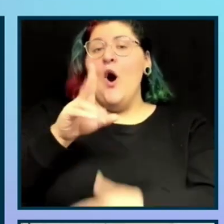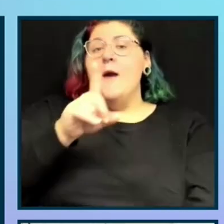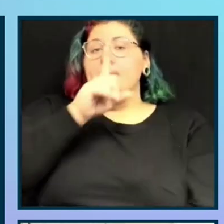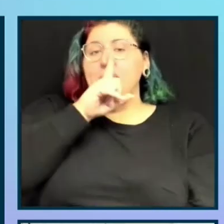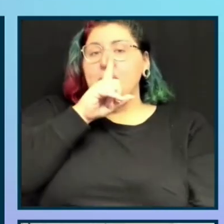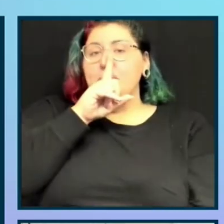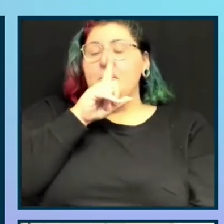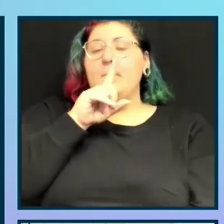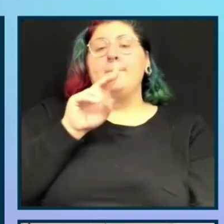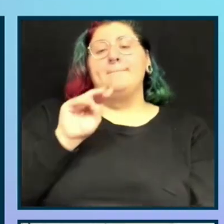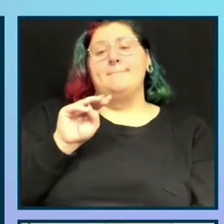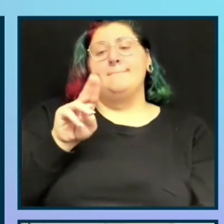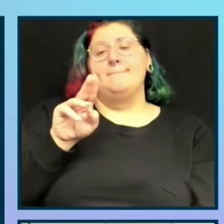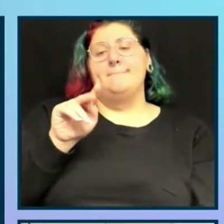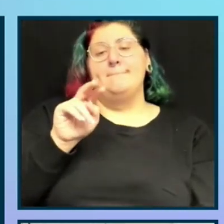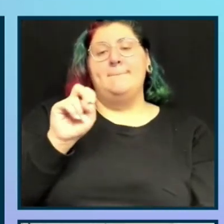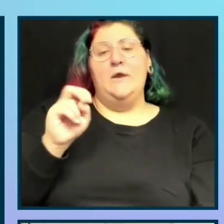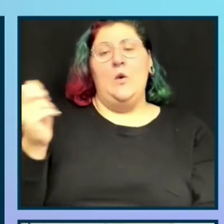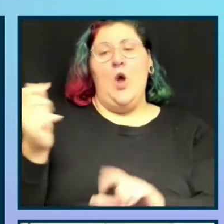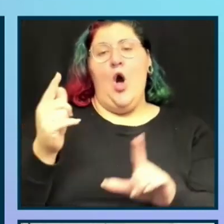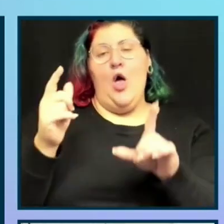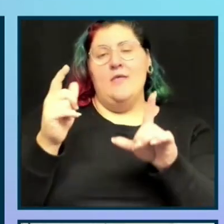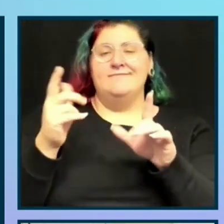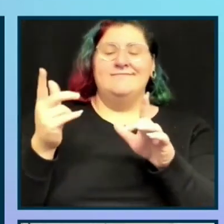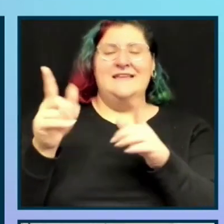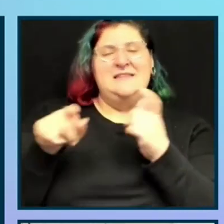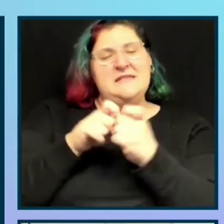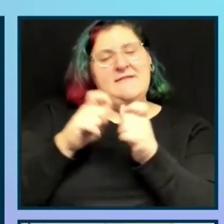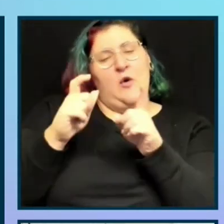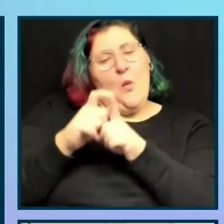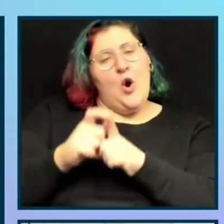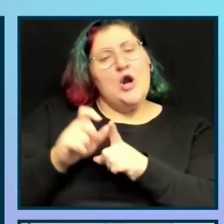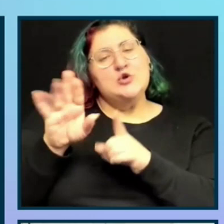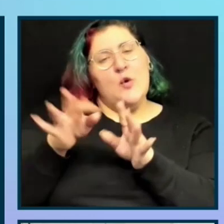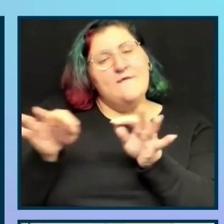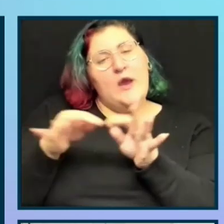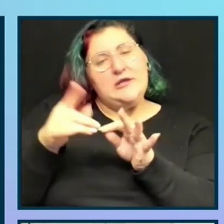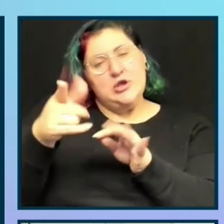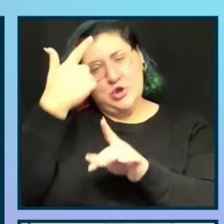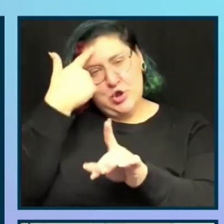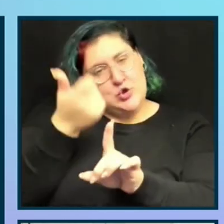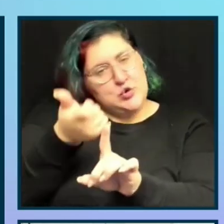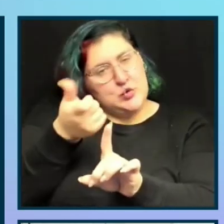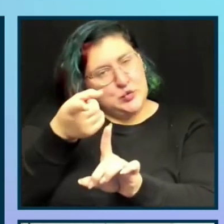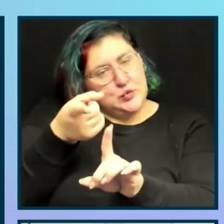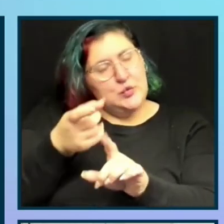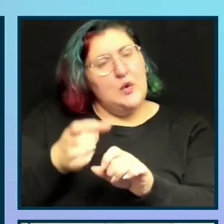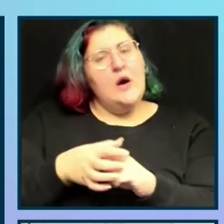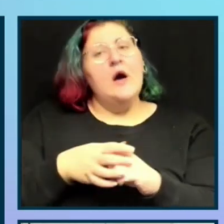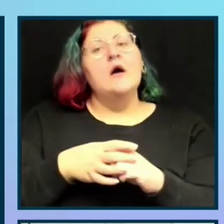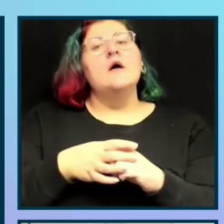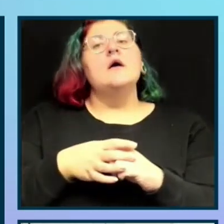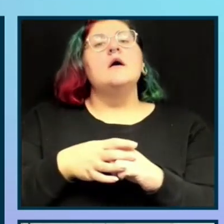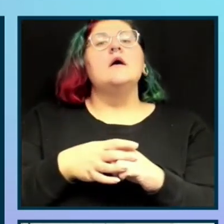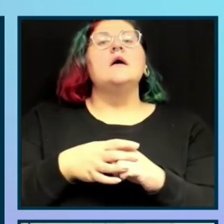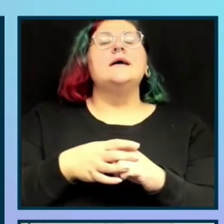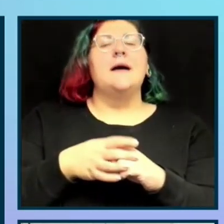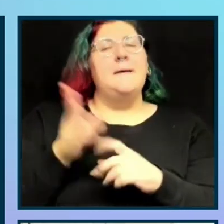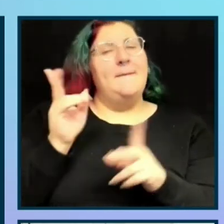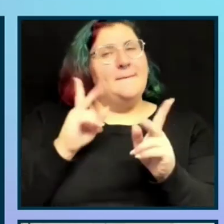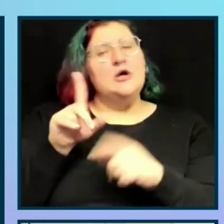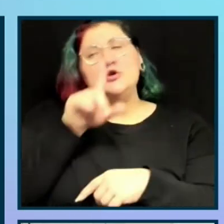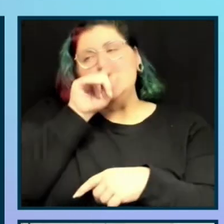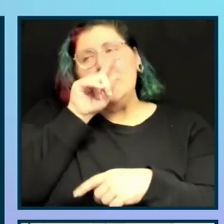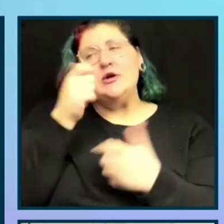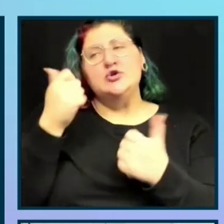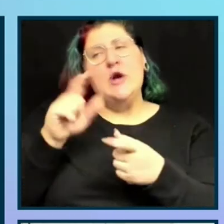people communicate with one another and what people get exposed to on Twitter. And there's something new, which